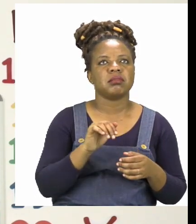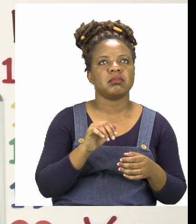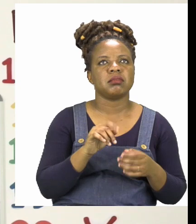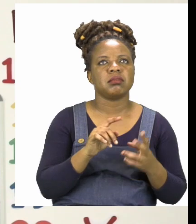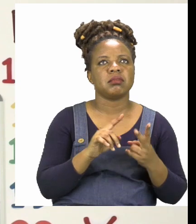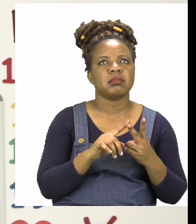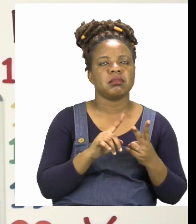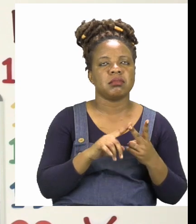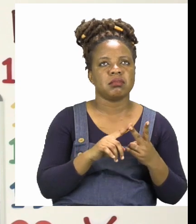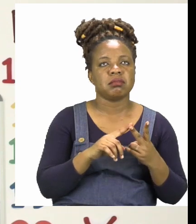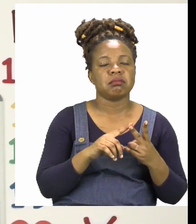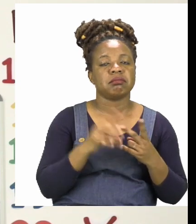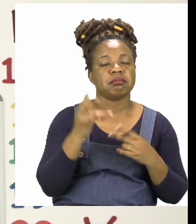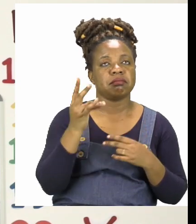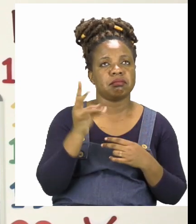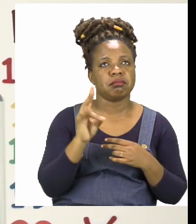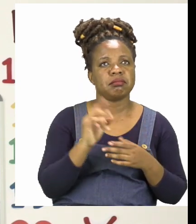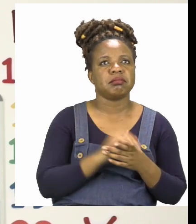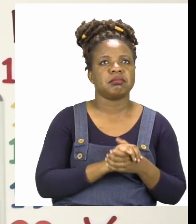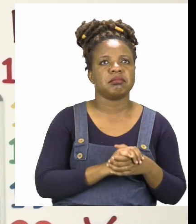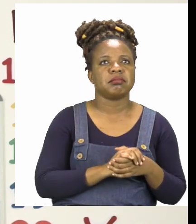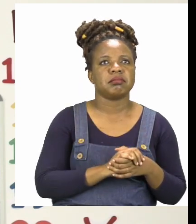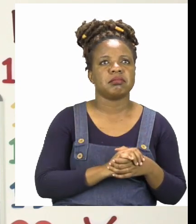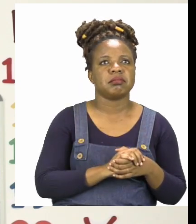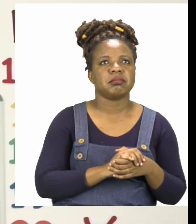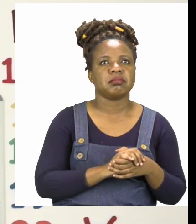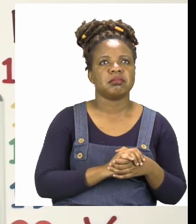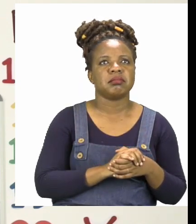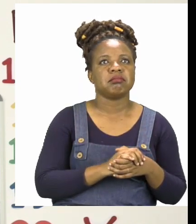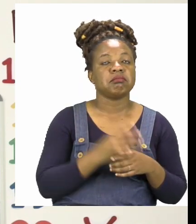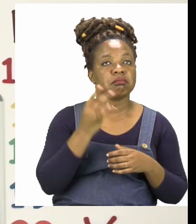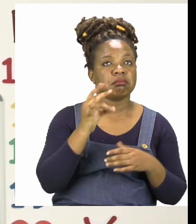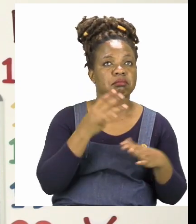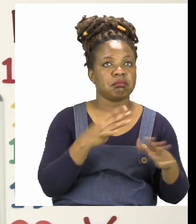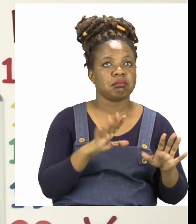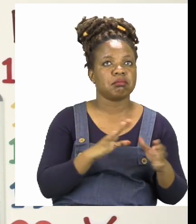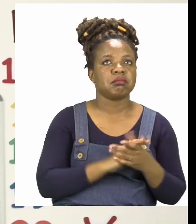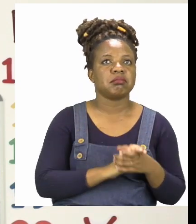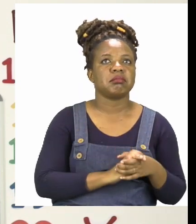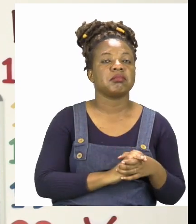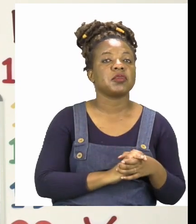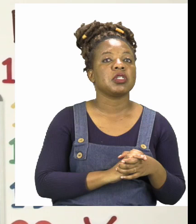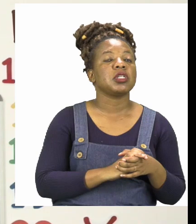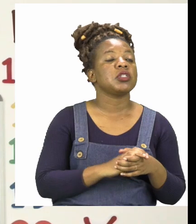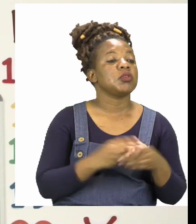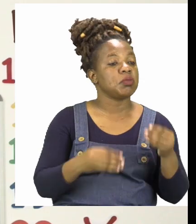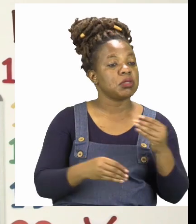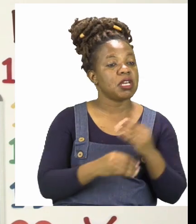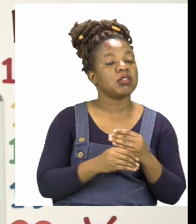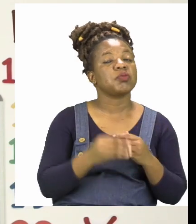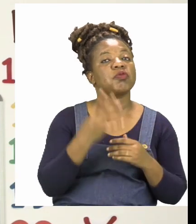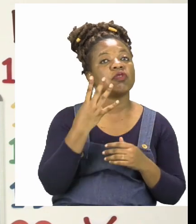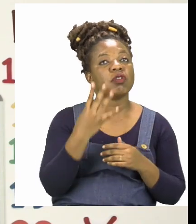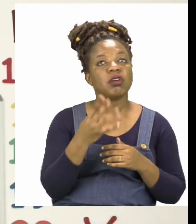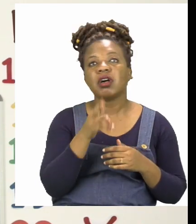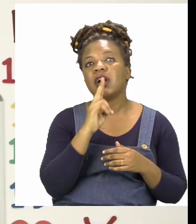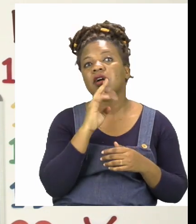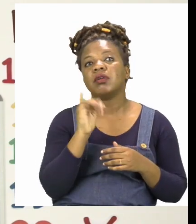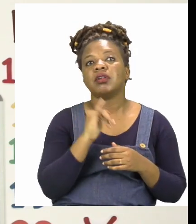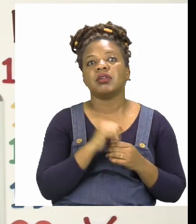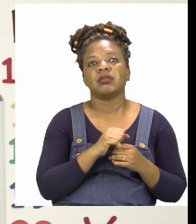for 7. So we know that 7 is already there, and we have our 4 counters and we're counting on